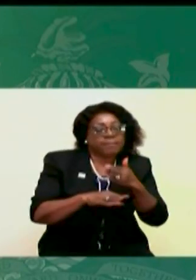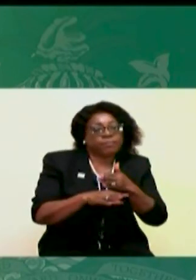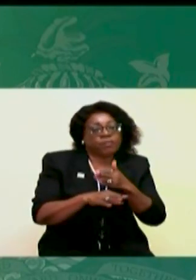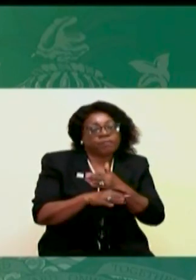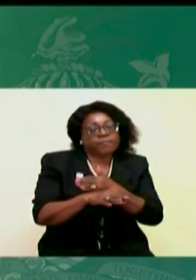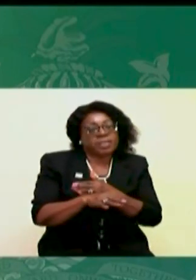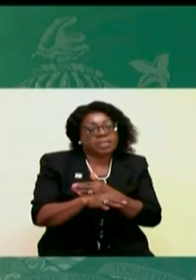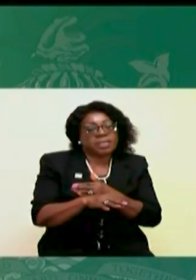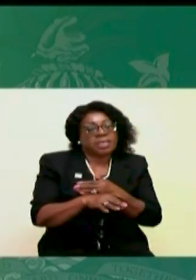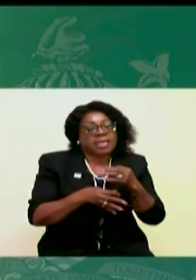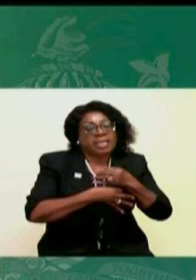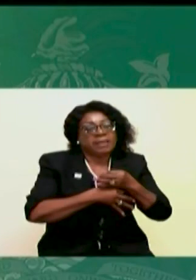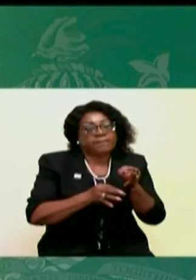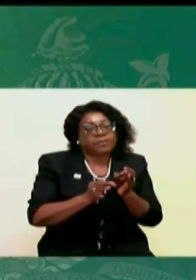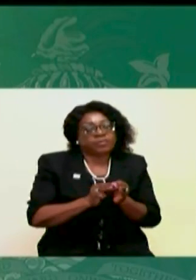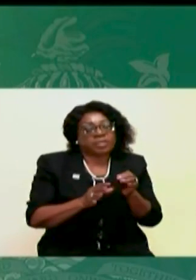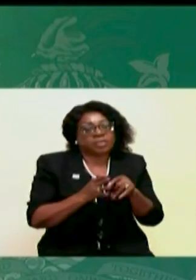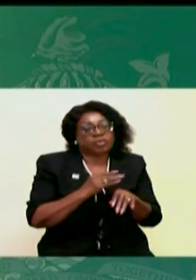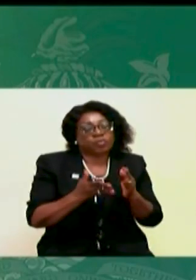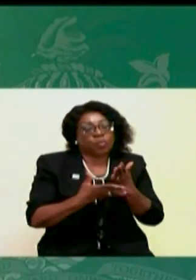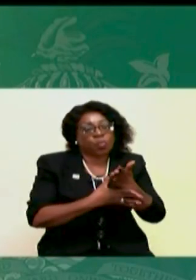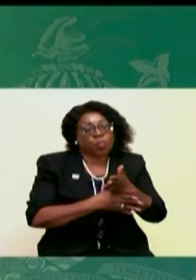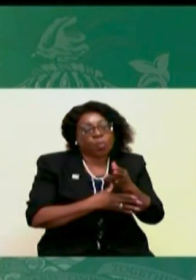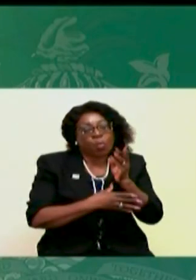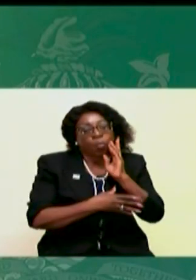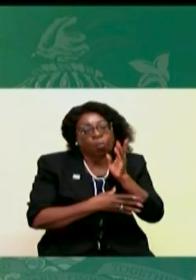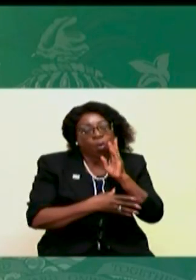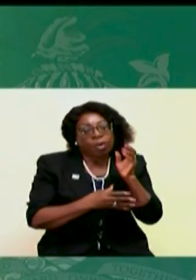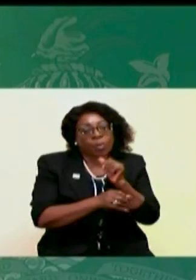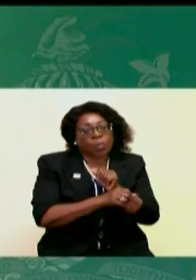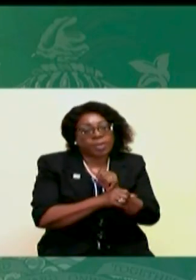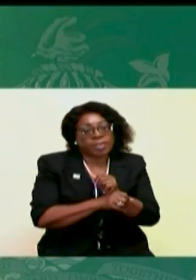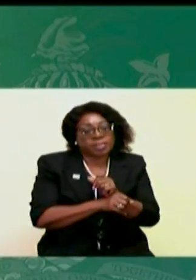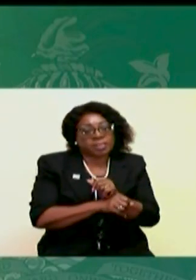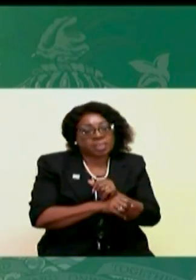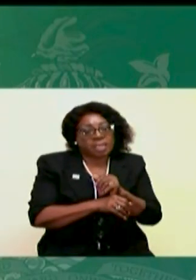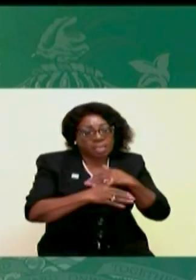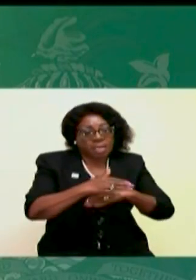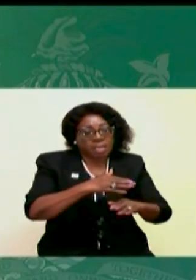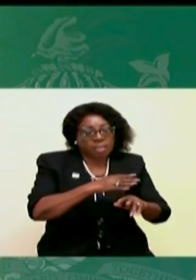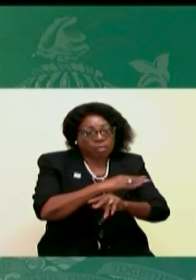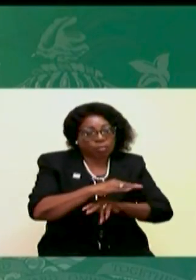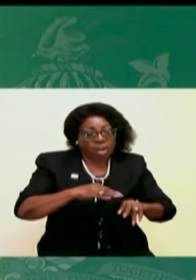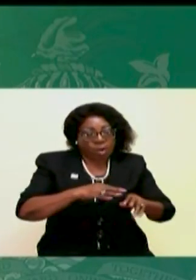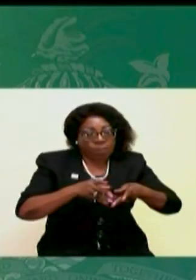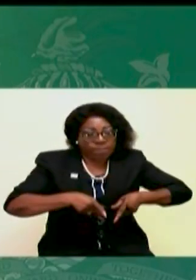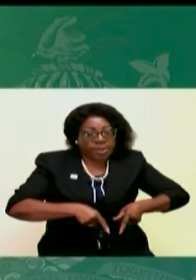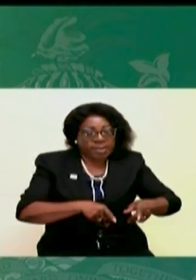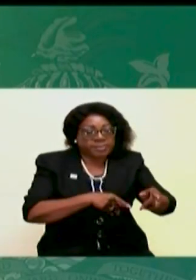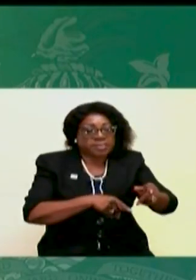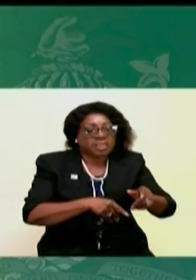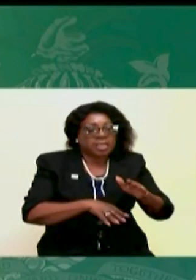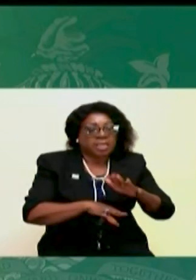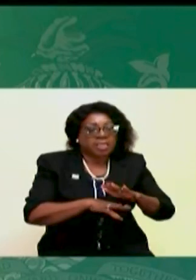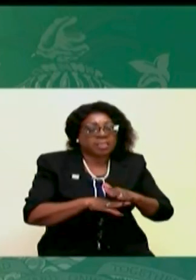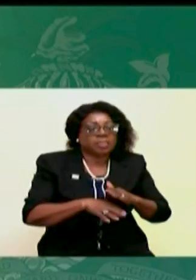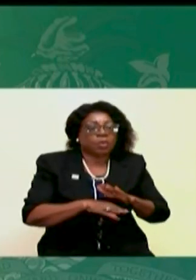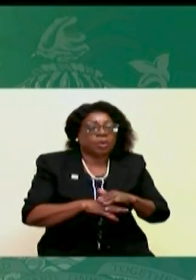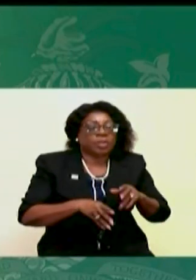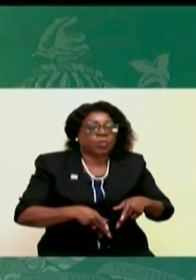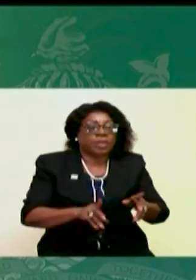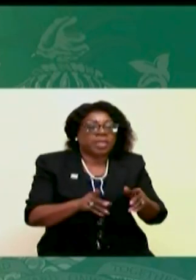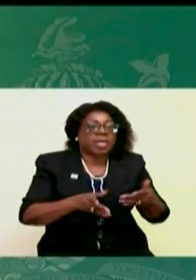infrastructure through waterworks, and new underground pipes in Mangrove Key is on the way. There will be a newly